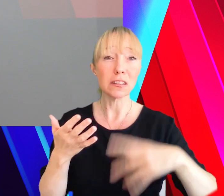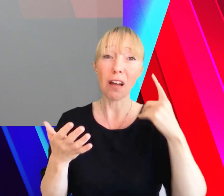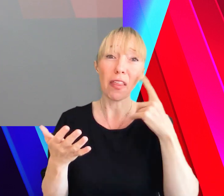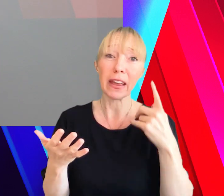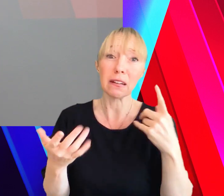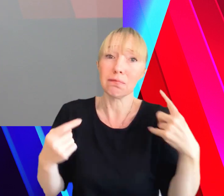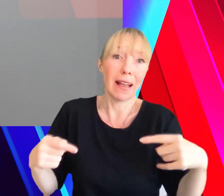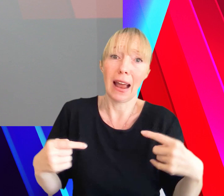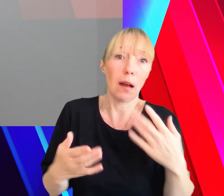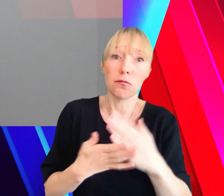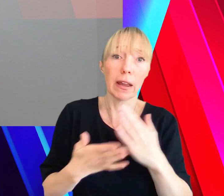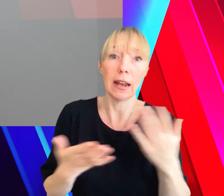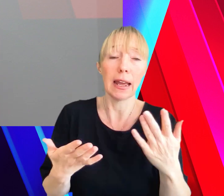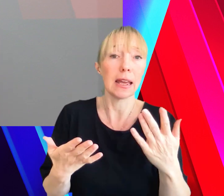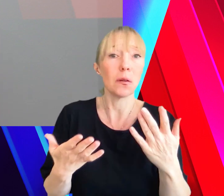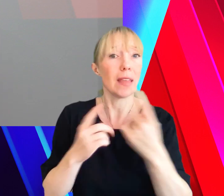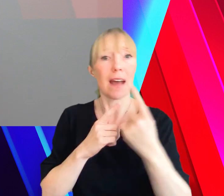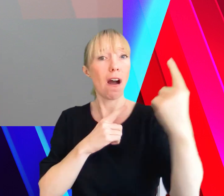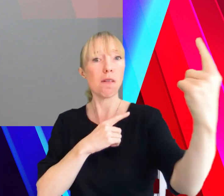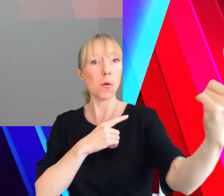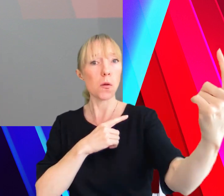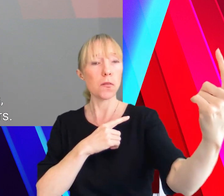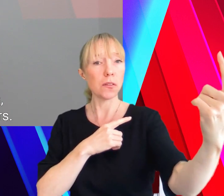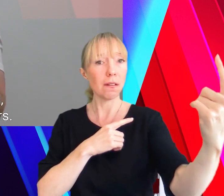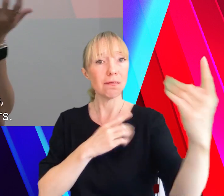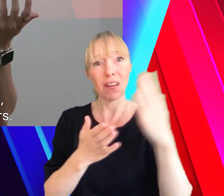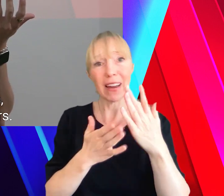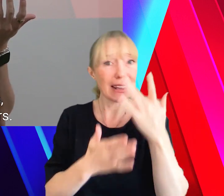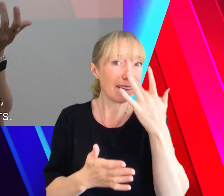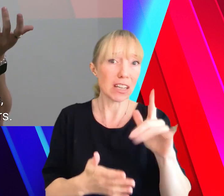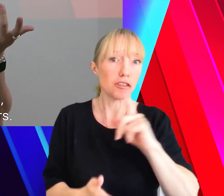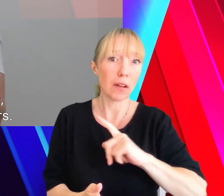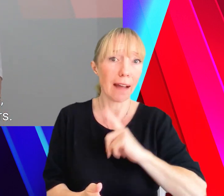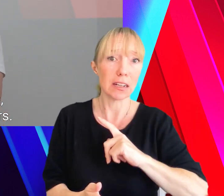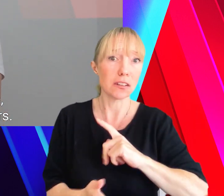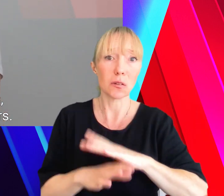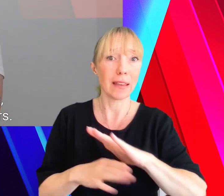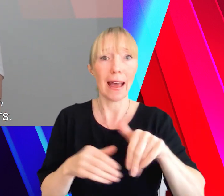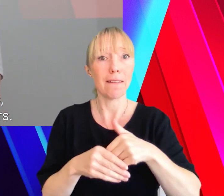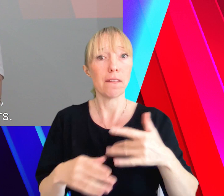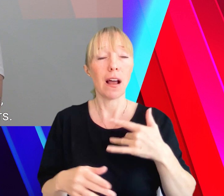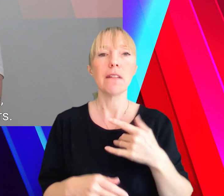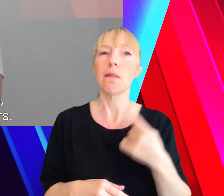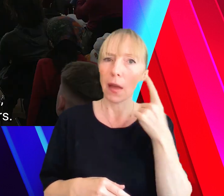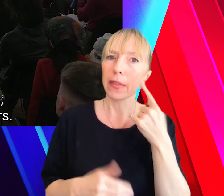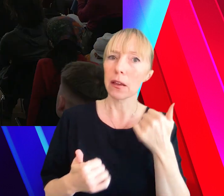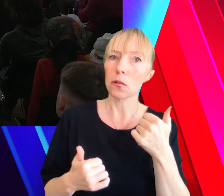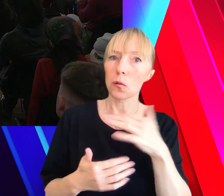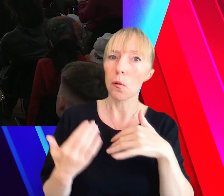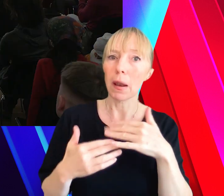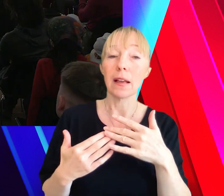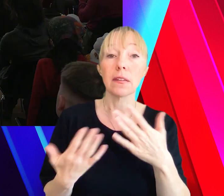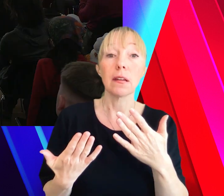kind of like fair game in a way, because they're so far removed from our lives, they may as well be fictional characters. I